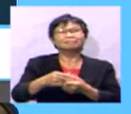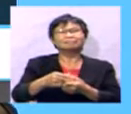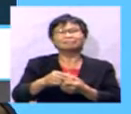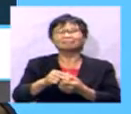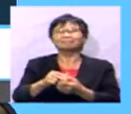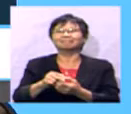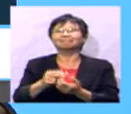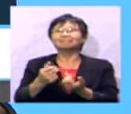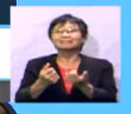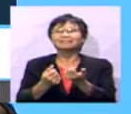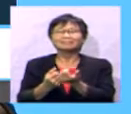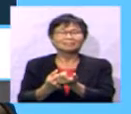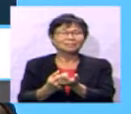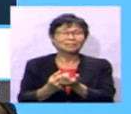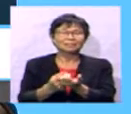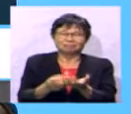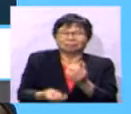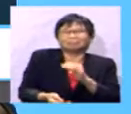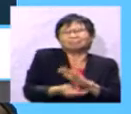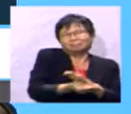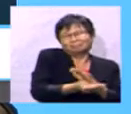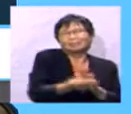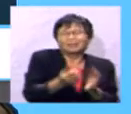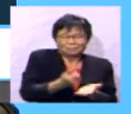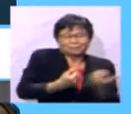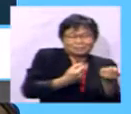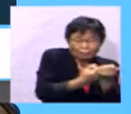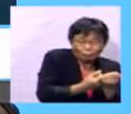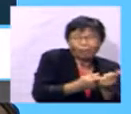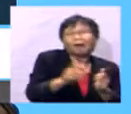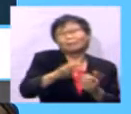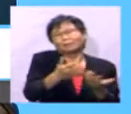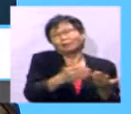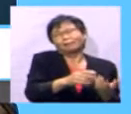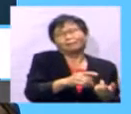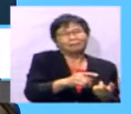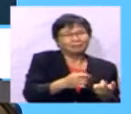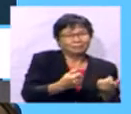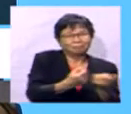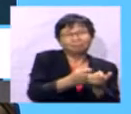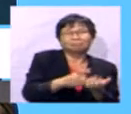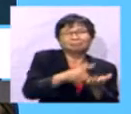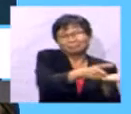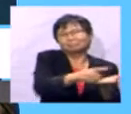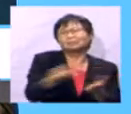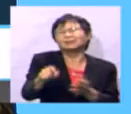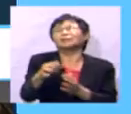to the donor.